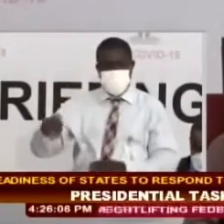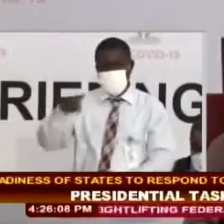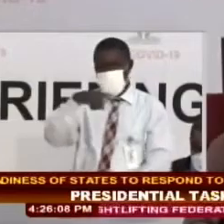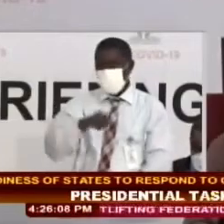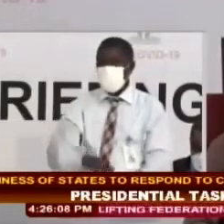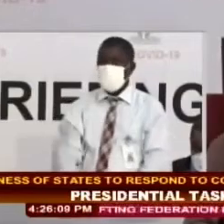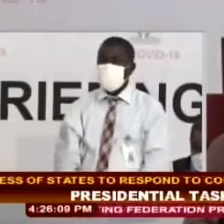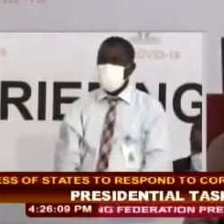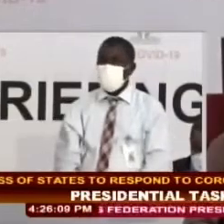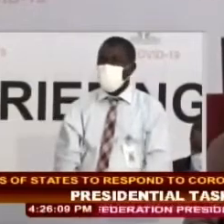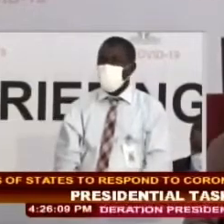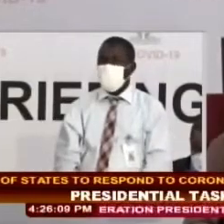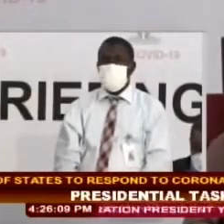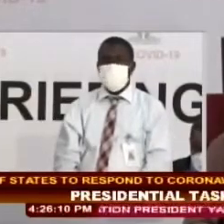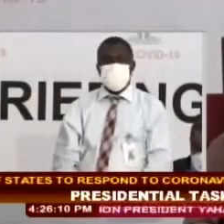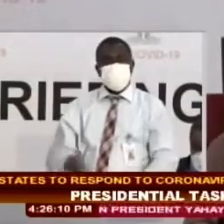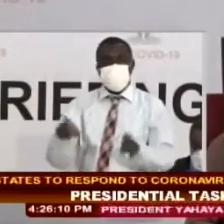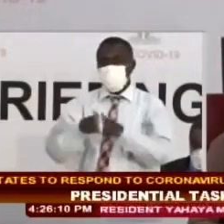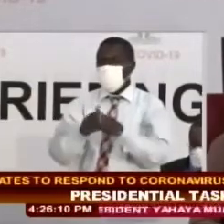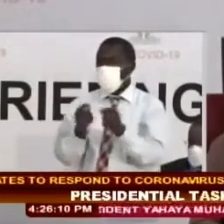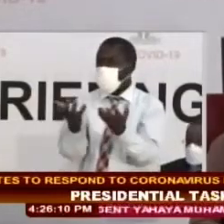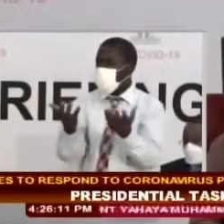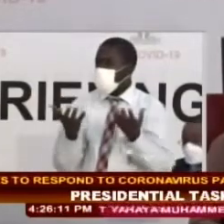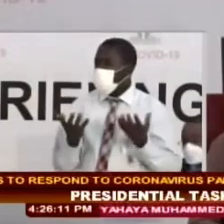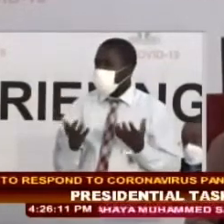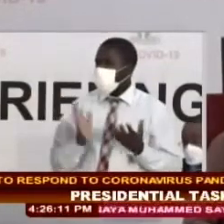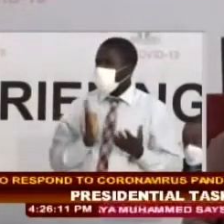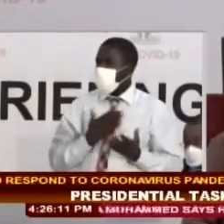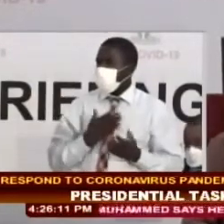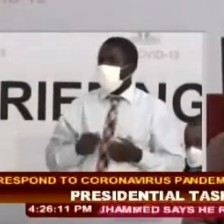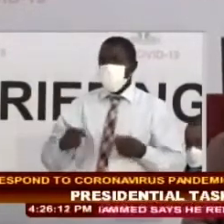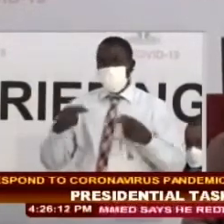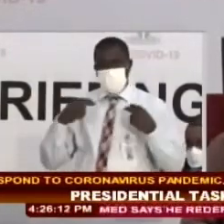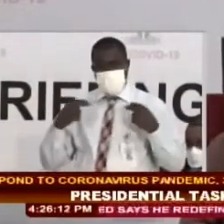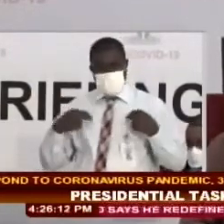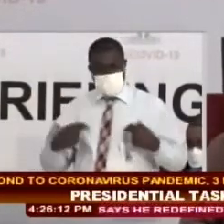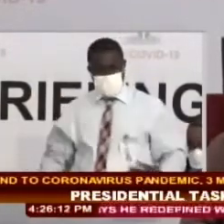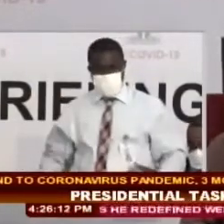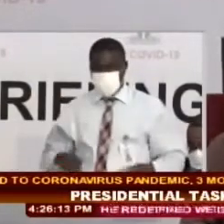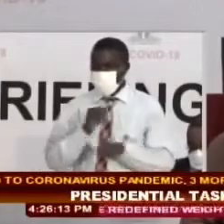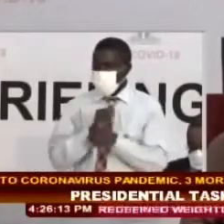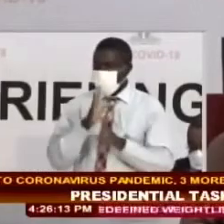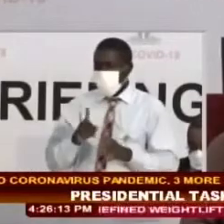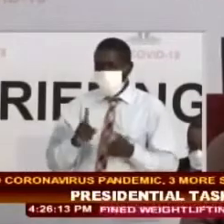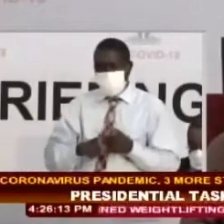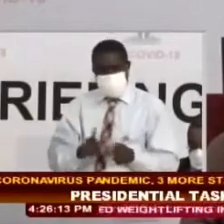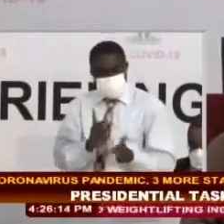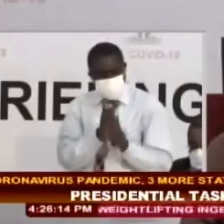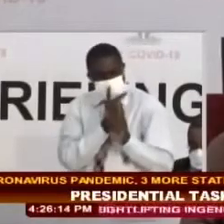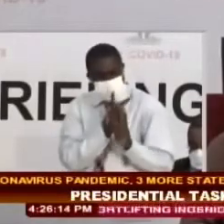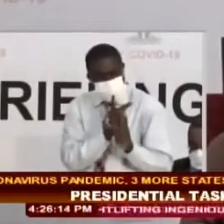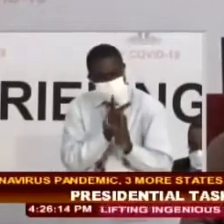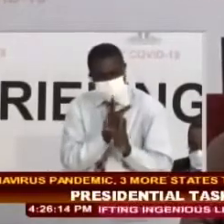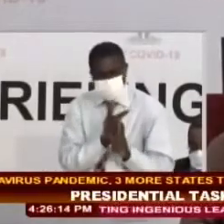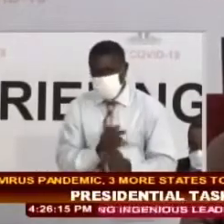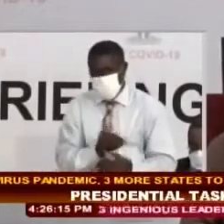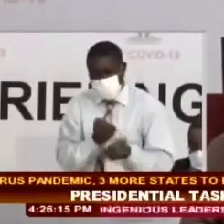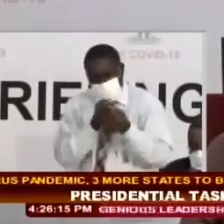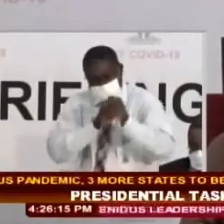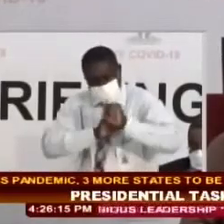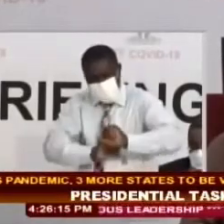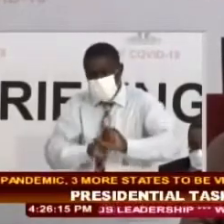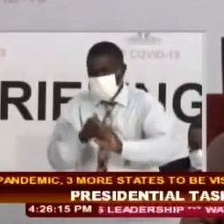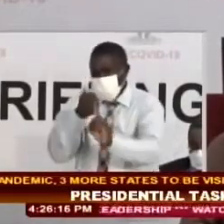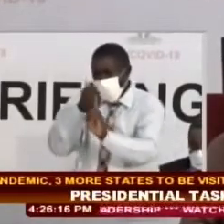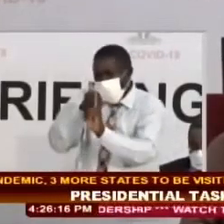I also want all our health workers to be extra vigilant and ensure they protect themselves as they